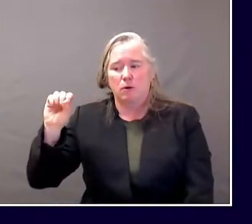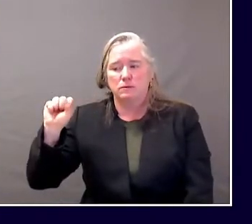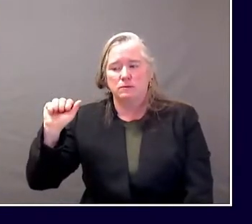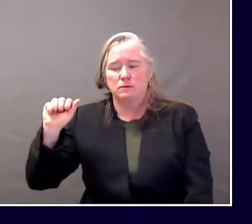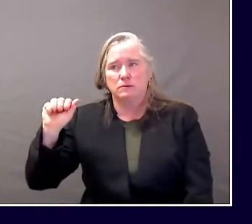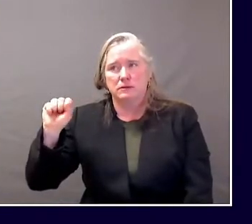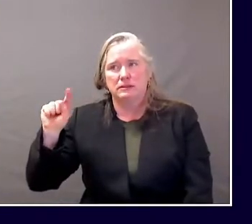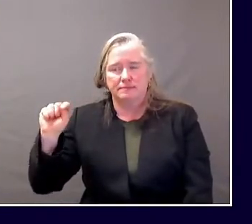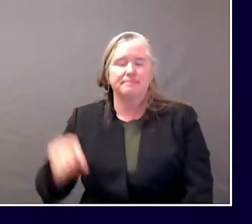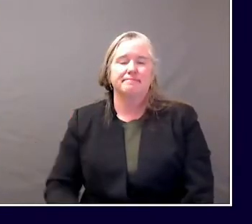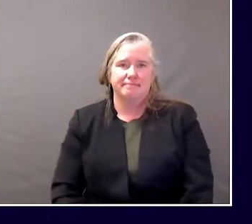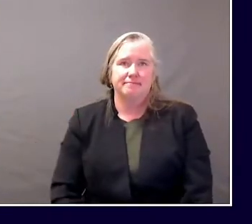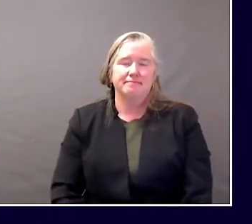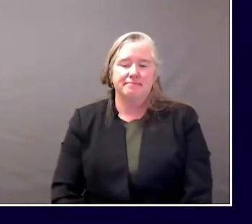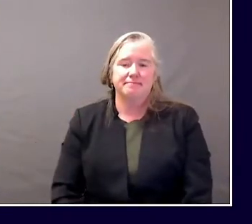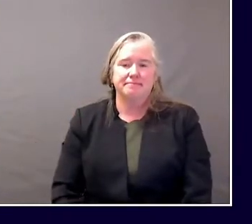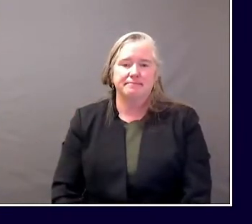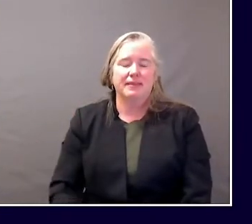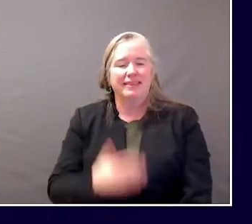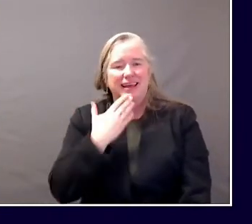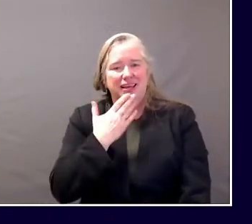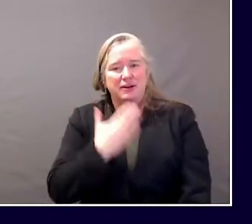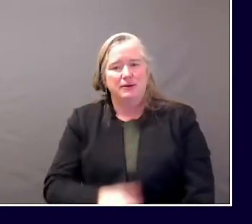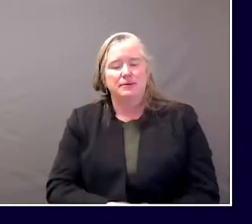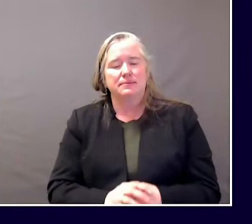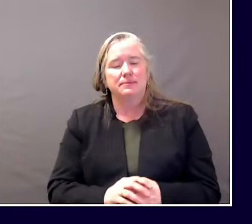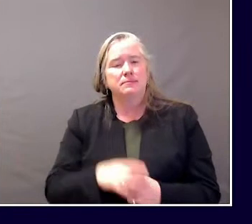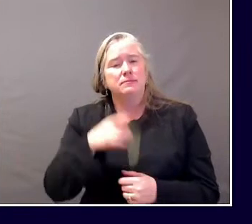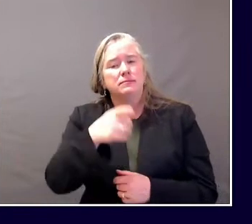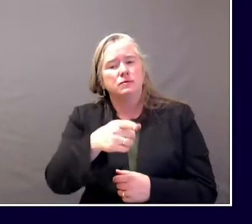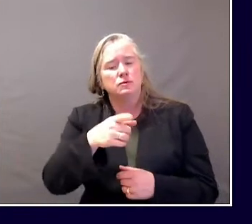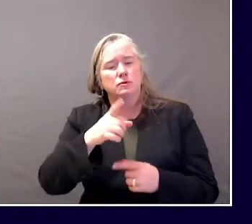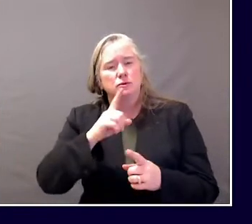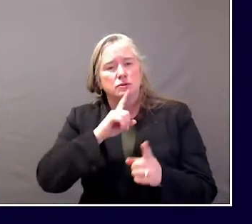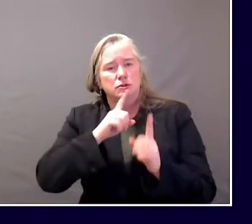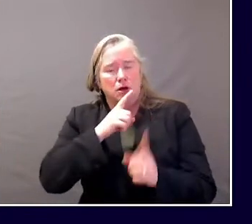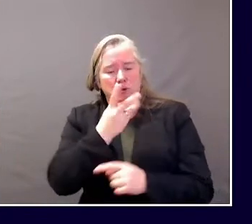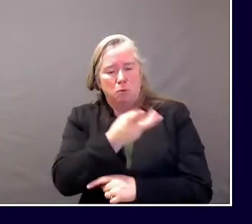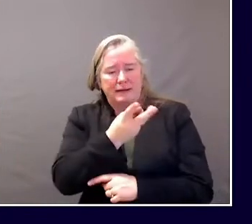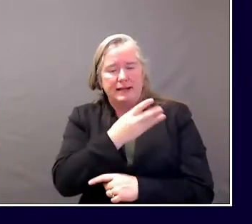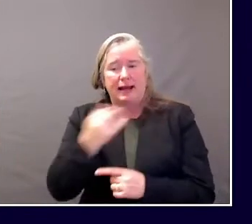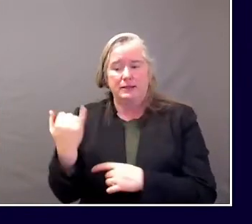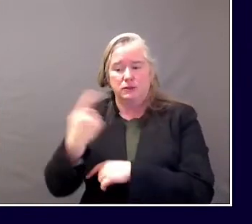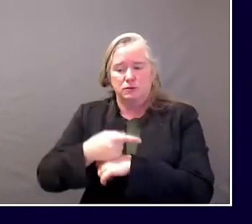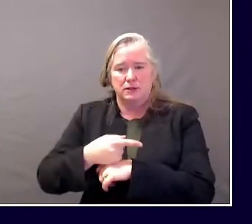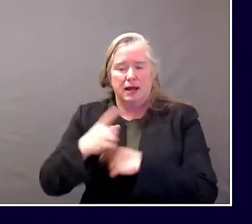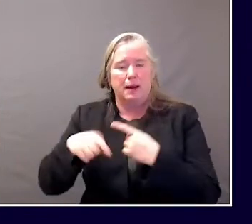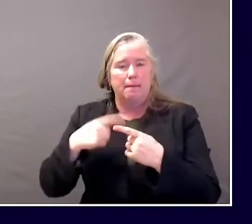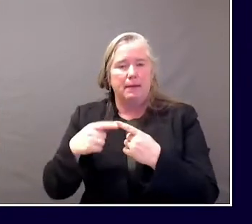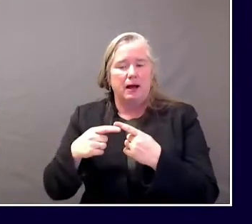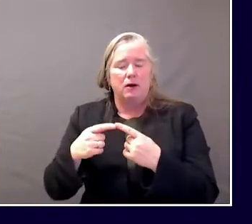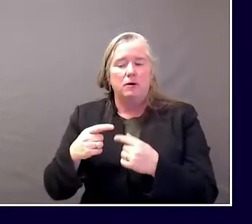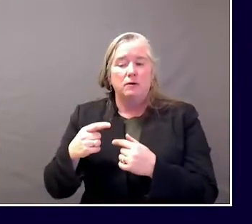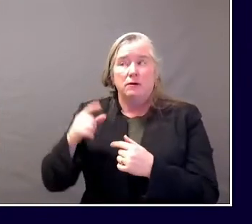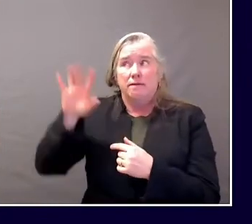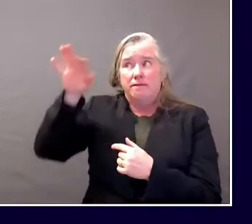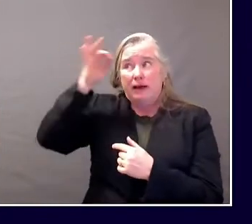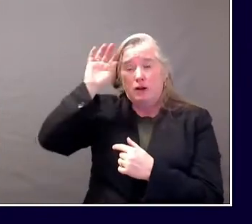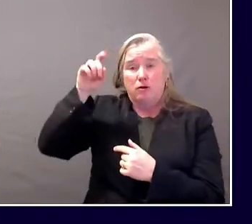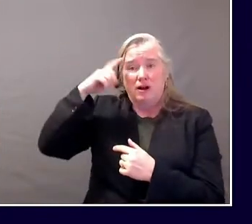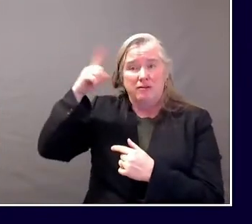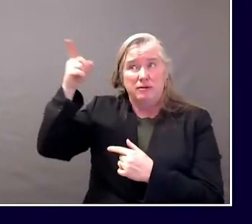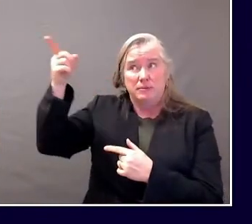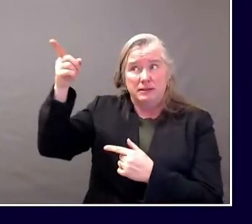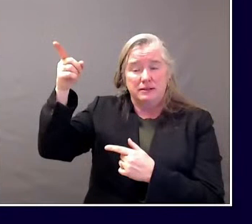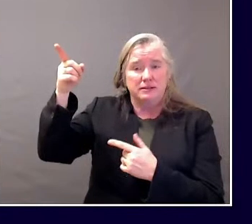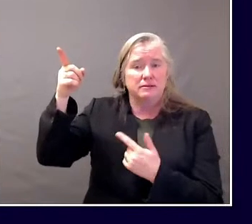you, Dr. Shaw. I know that you had spoken Wednesday and also more today about how limited information from the federal government really